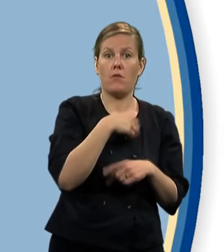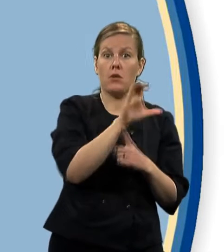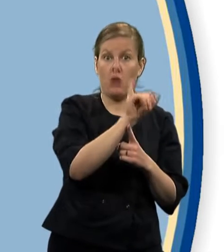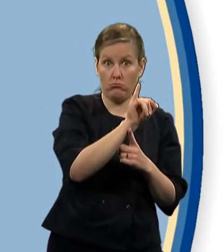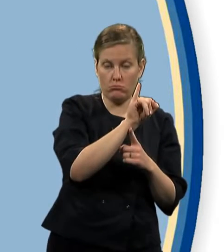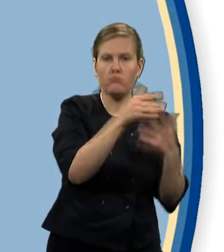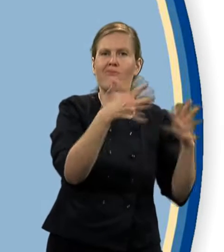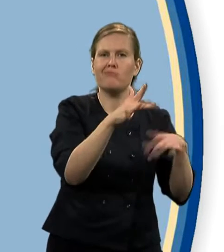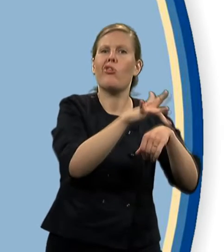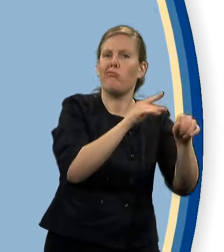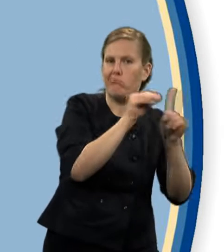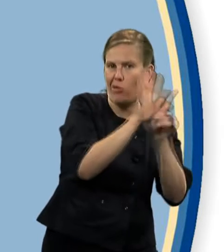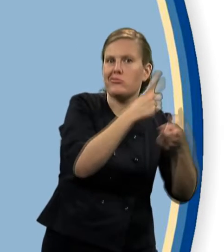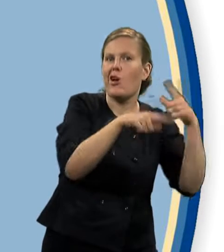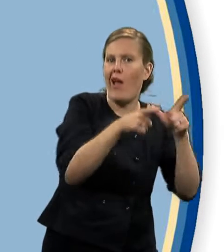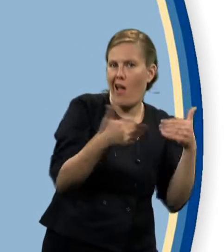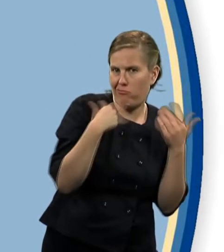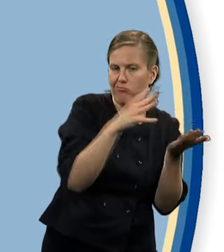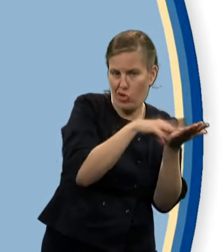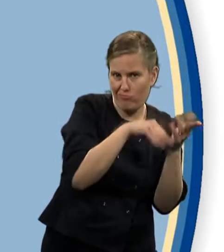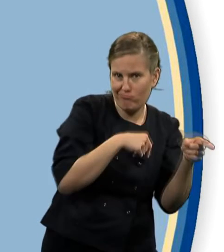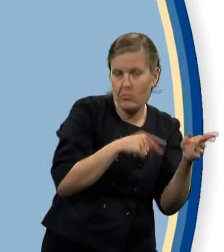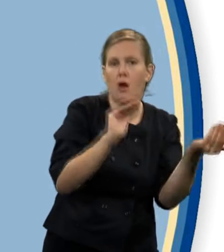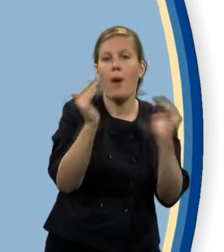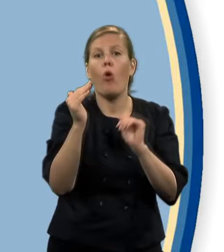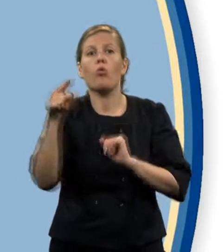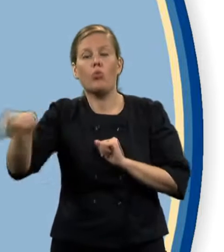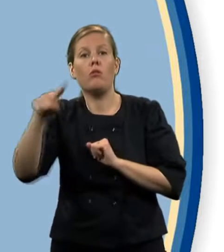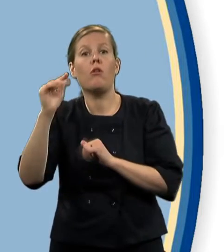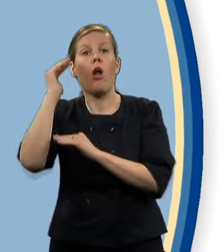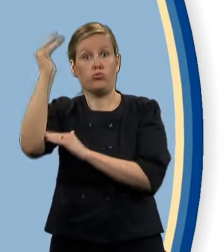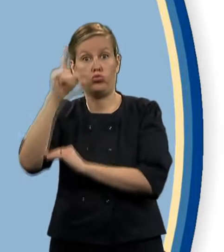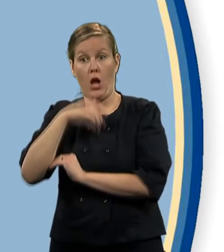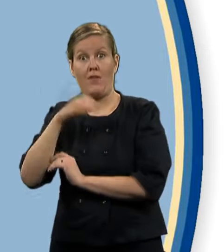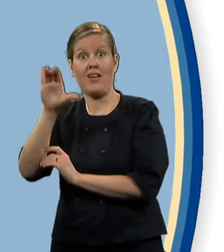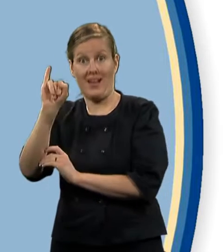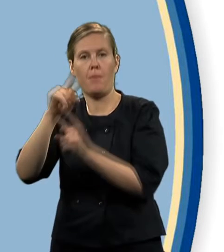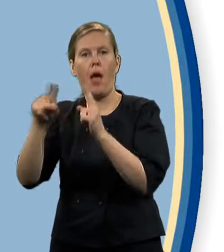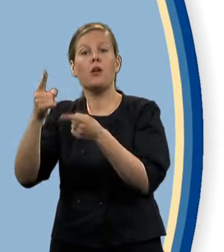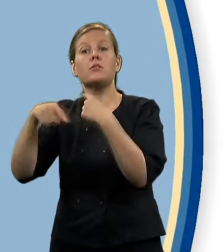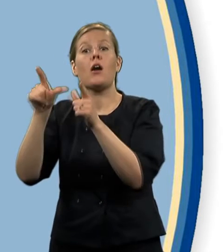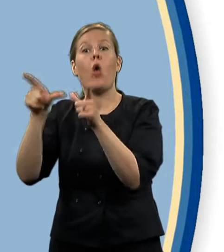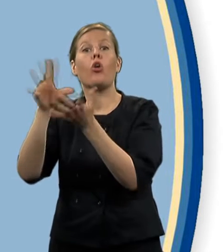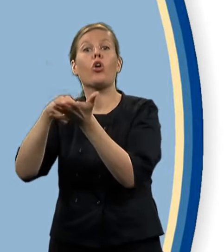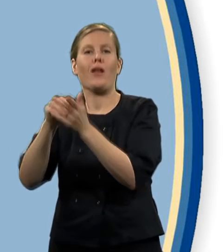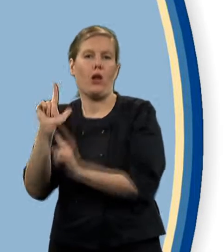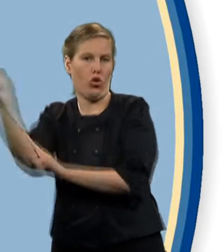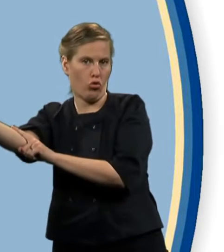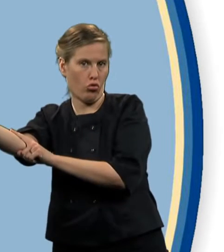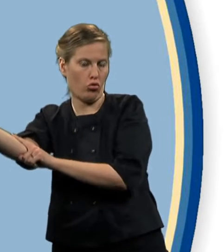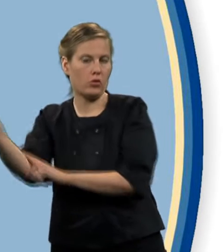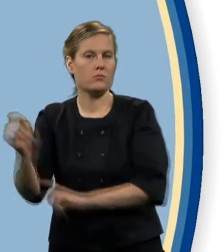with cochlear implants who've had early exposure to sign language. And we've compared them to adults who've had cochlear implants, who've had